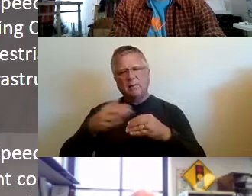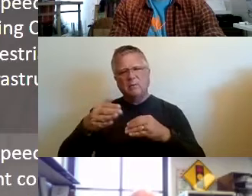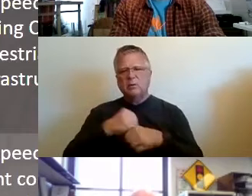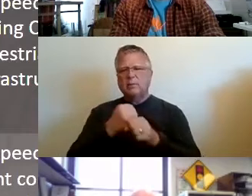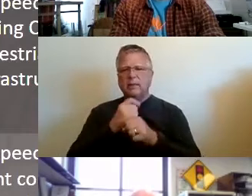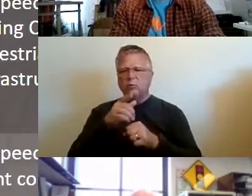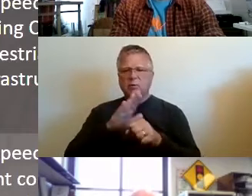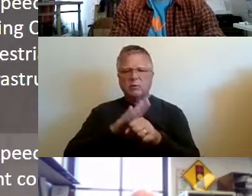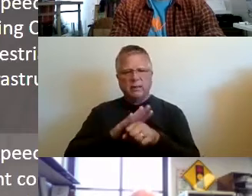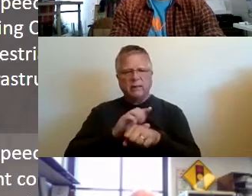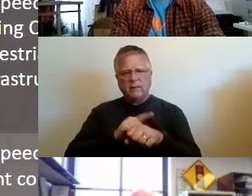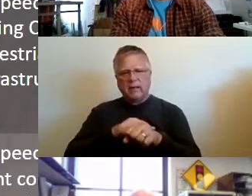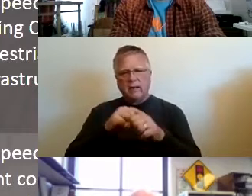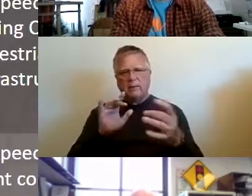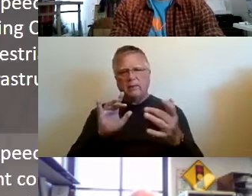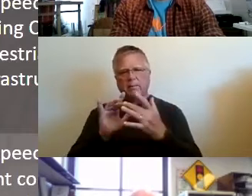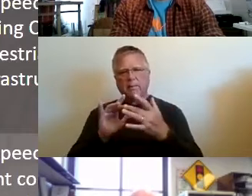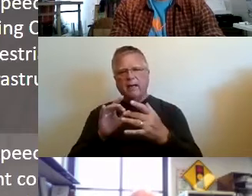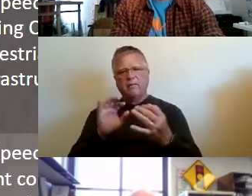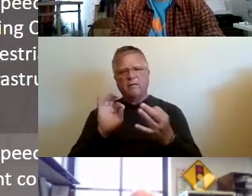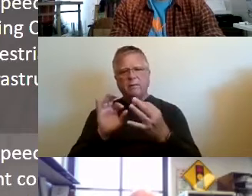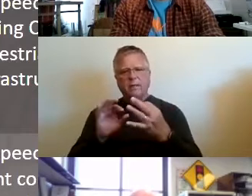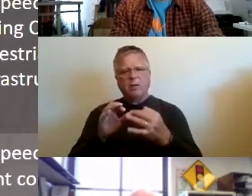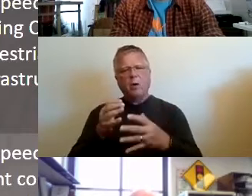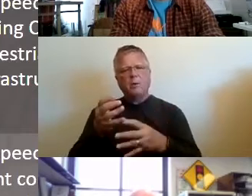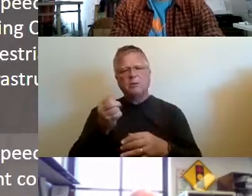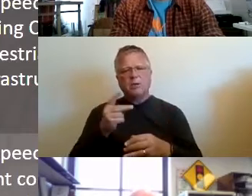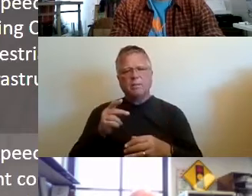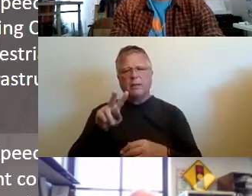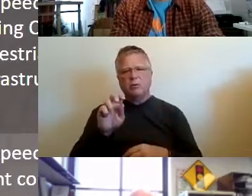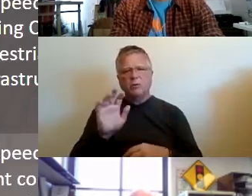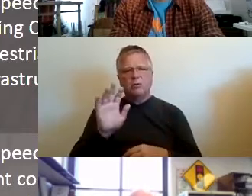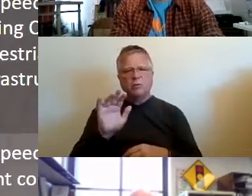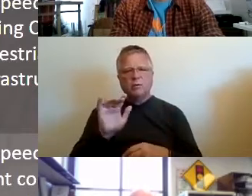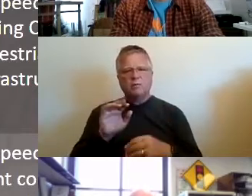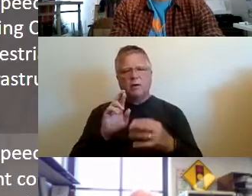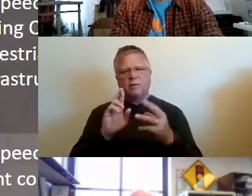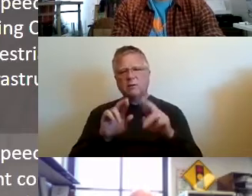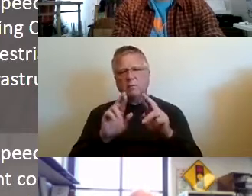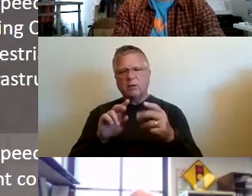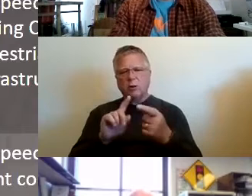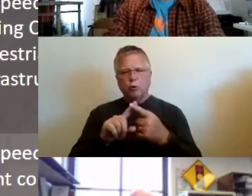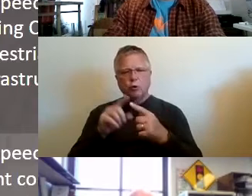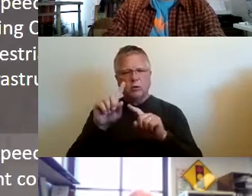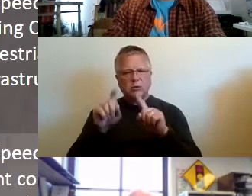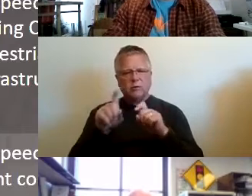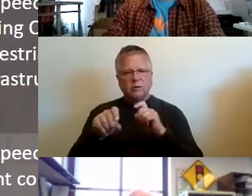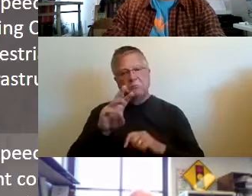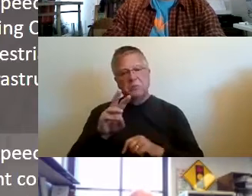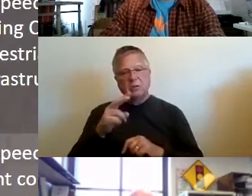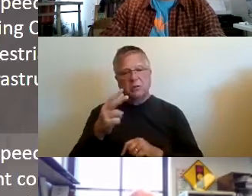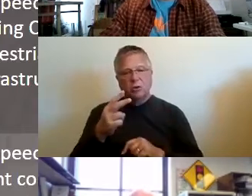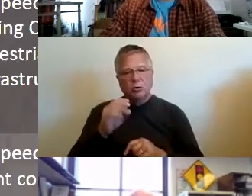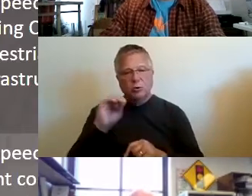back to us. We got almost 225 responded through this survey, and 62% of